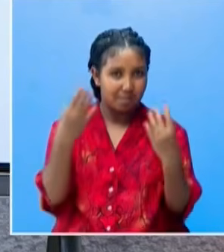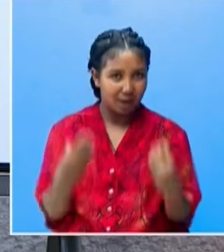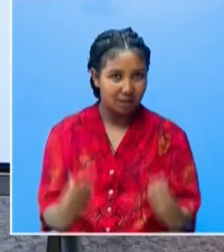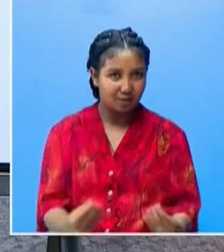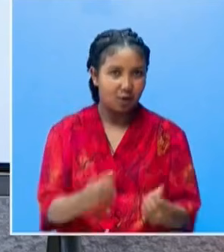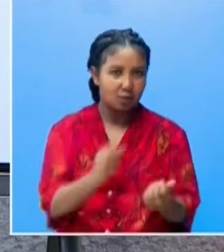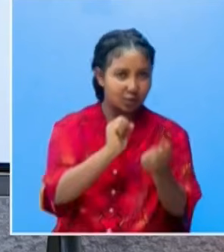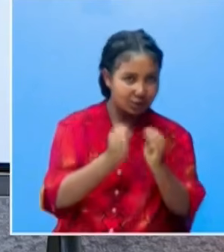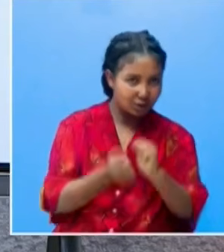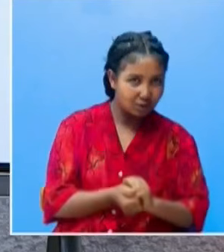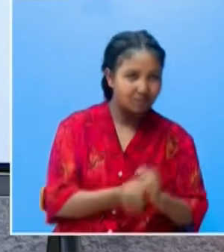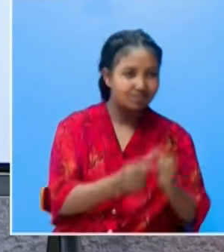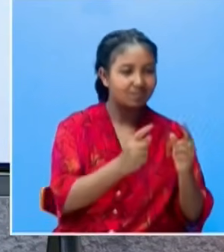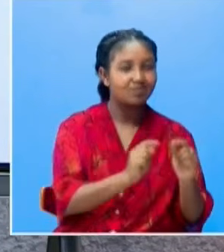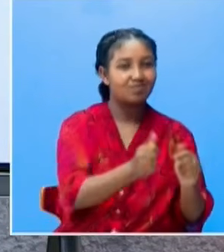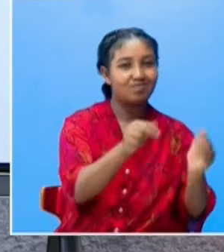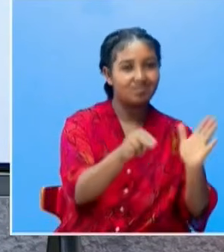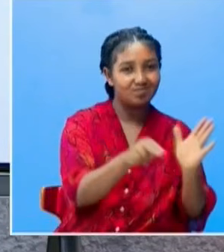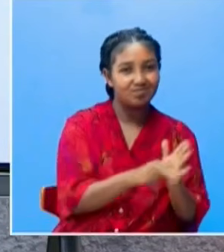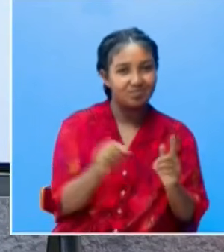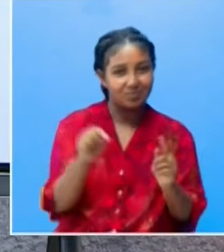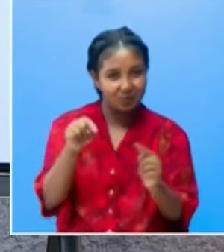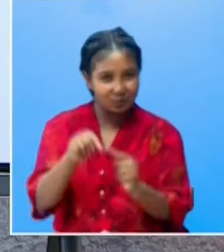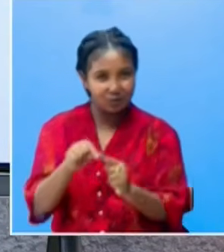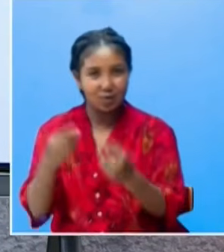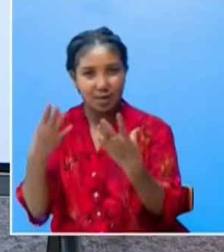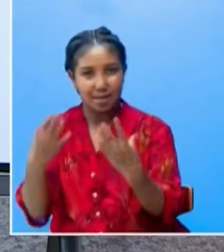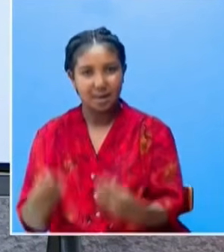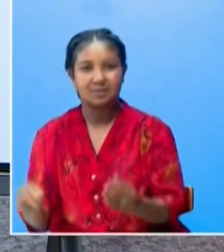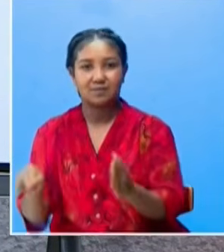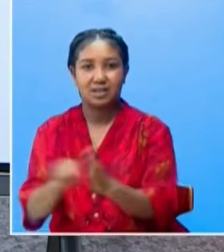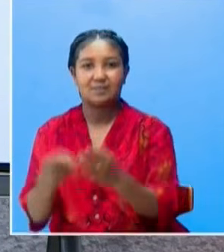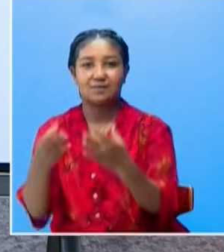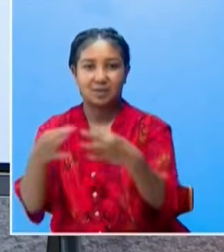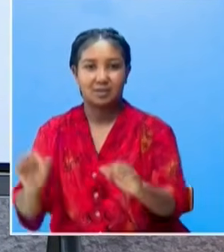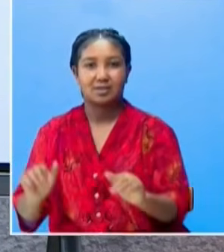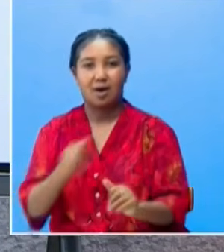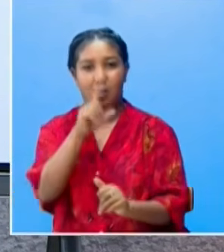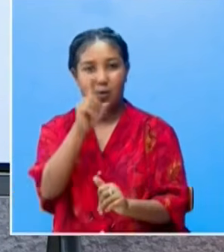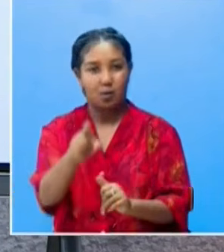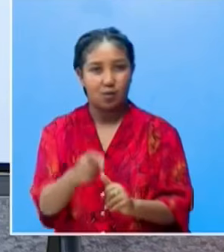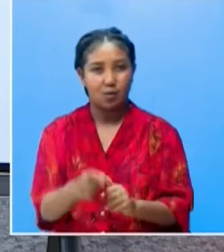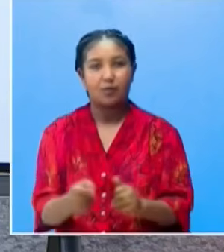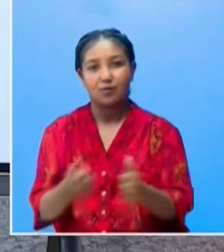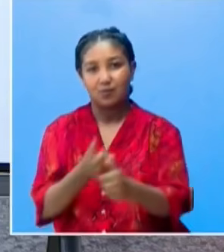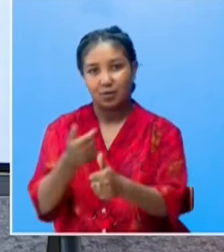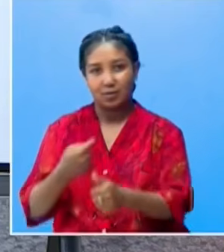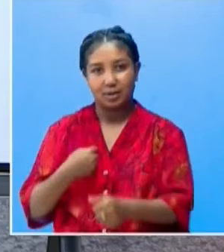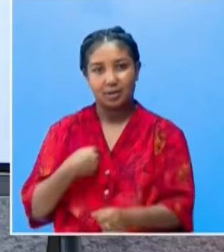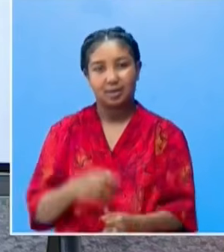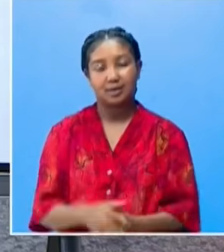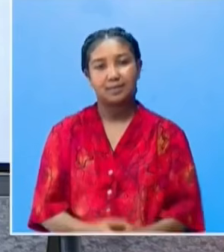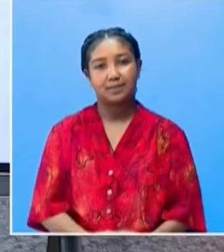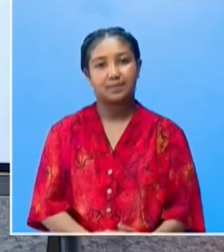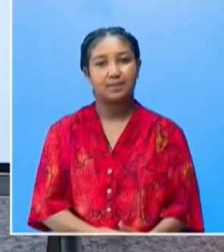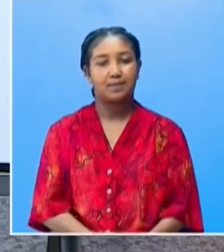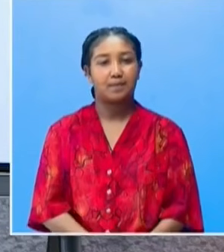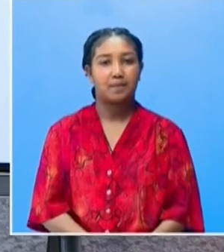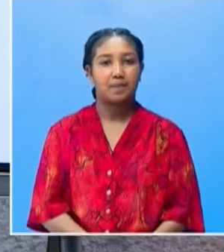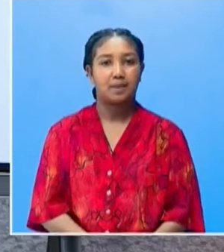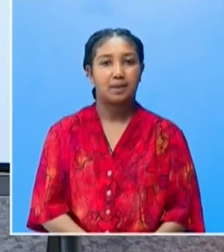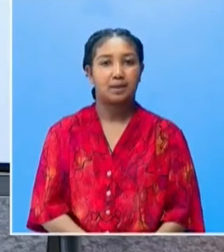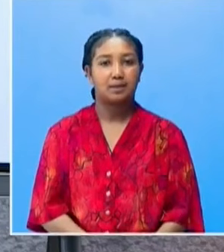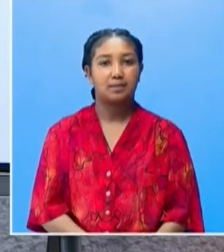change active negative sentences into passive negative sentences? Follow me.